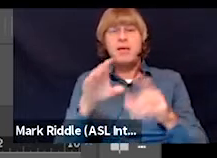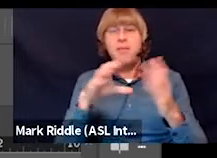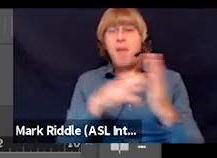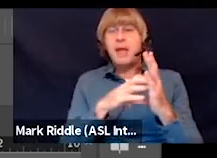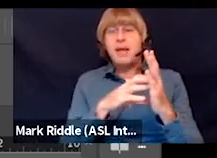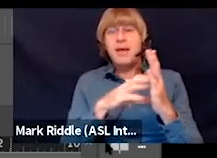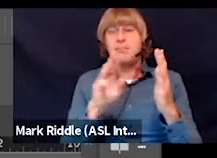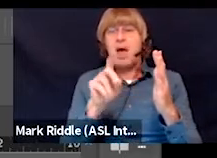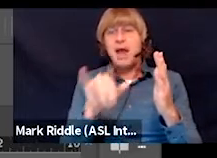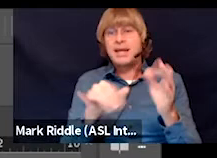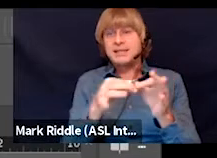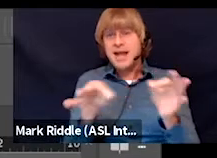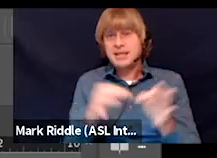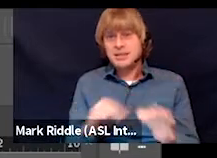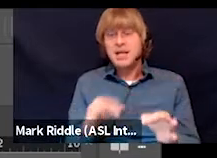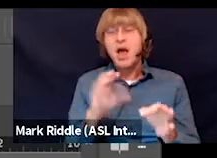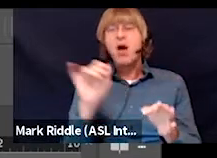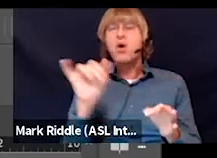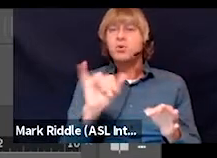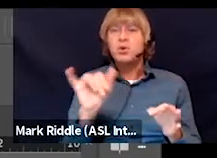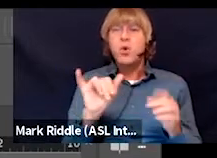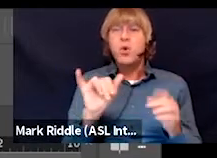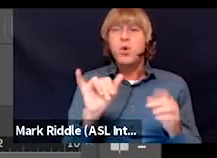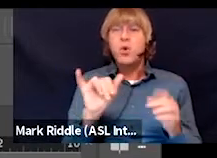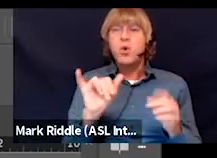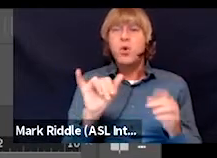that. Oh, and by the way,